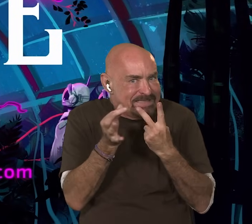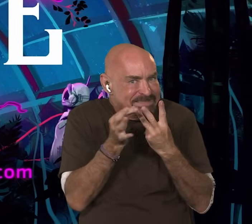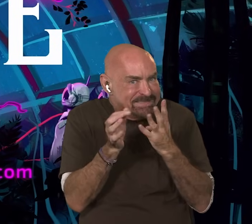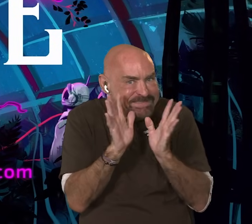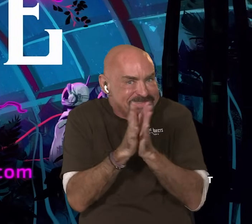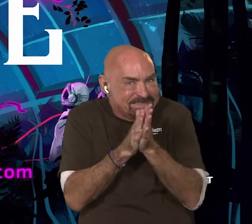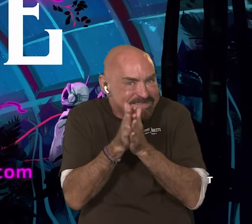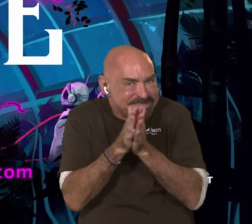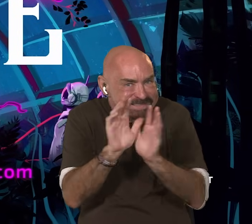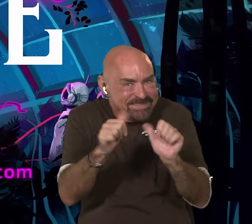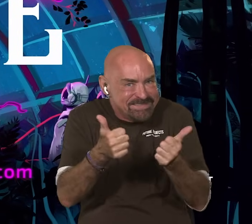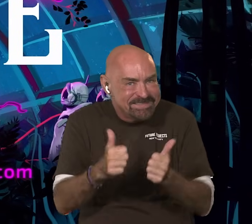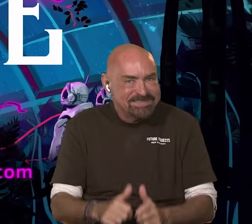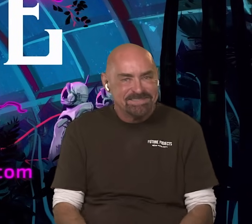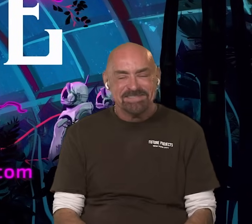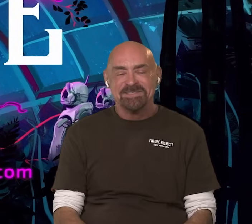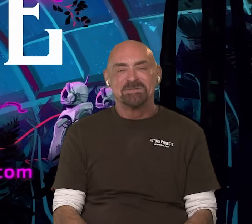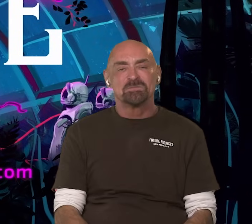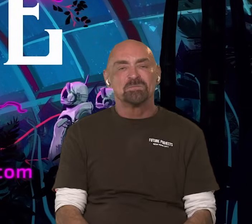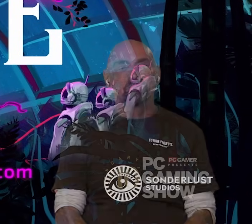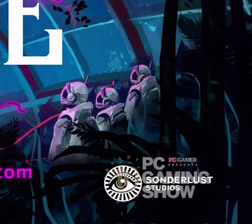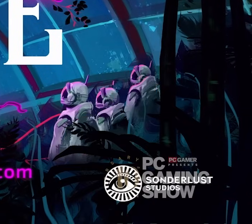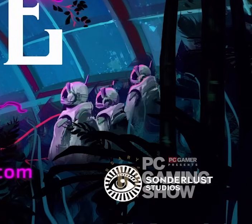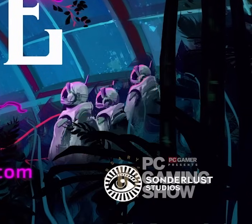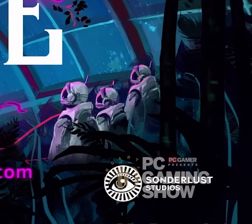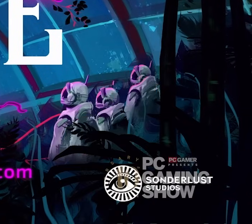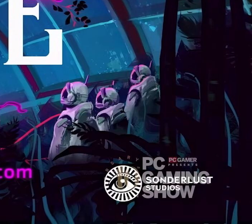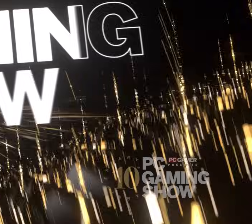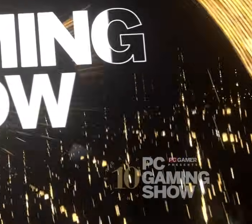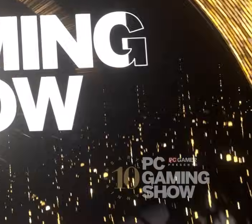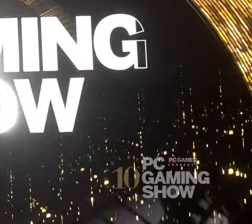delicious. How delicious? Delectable.